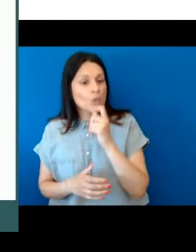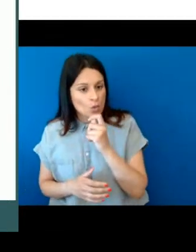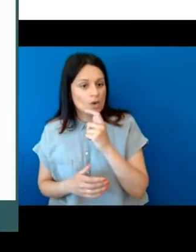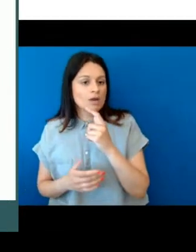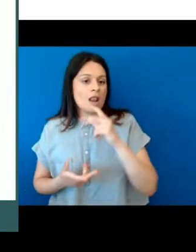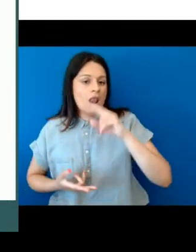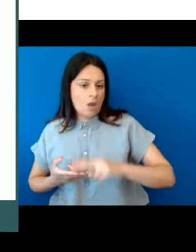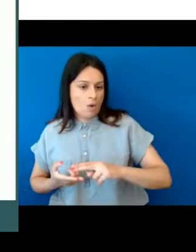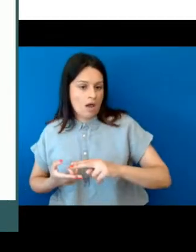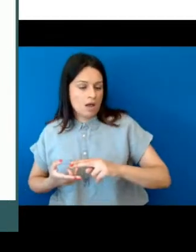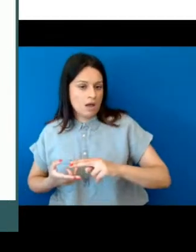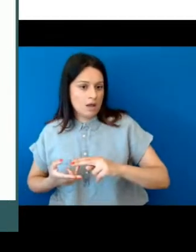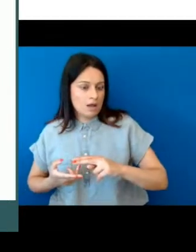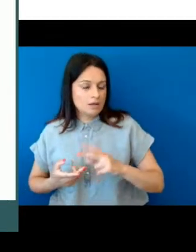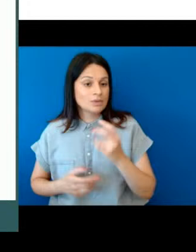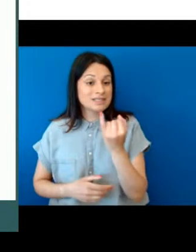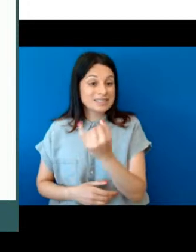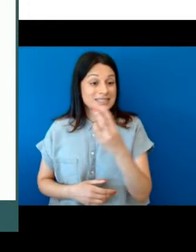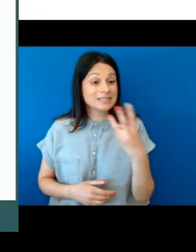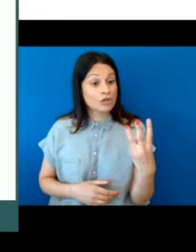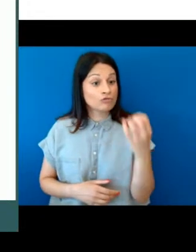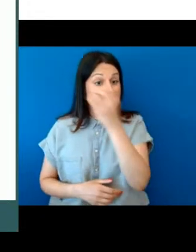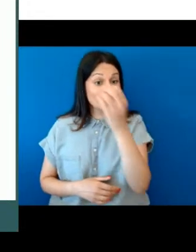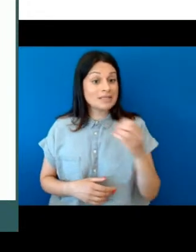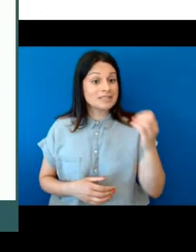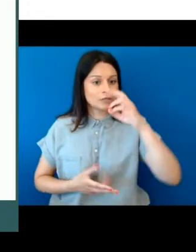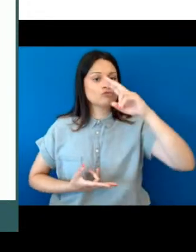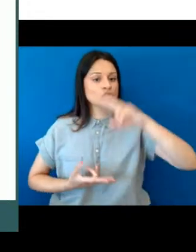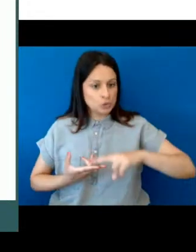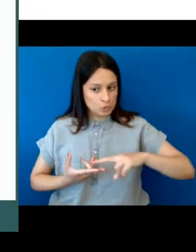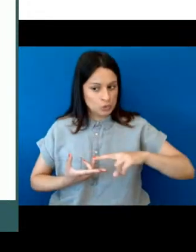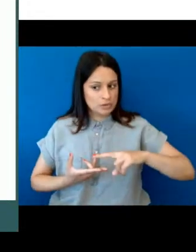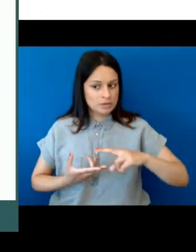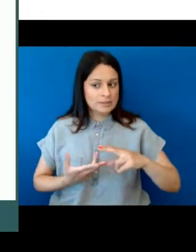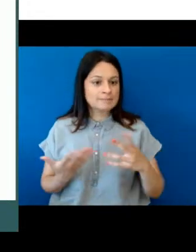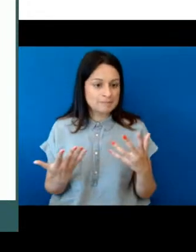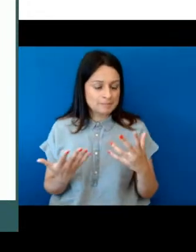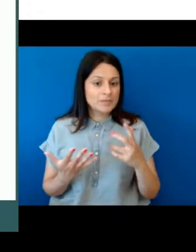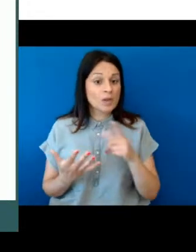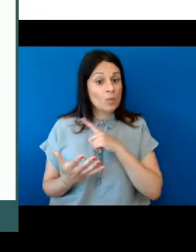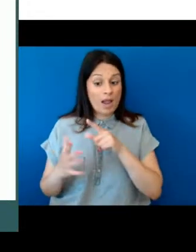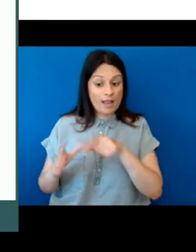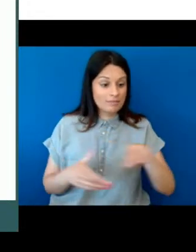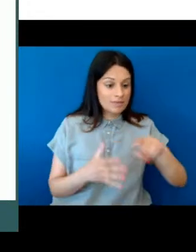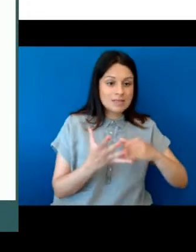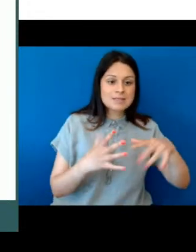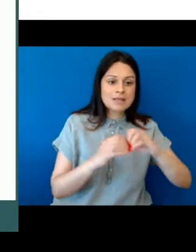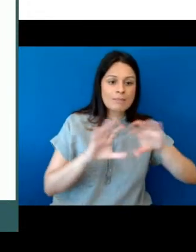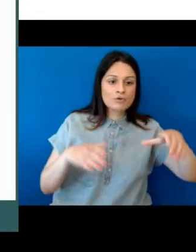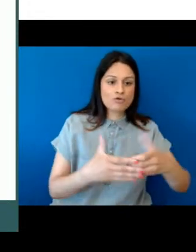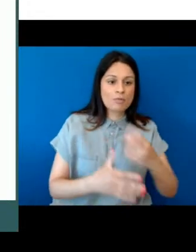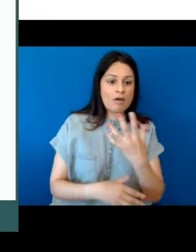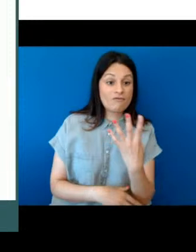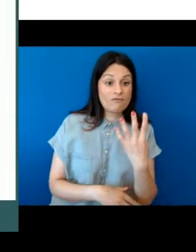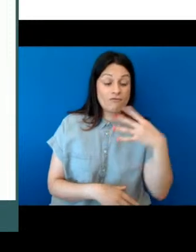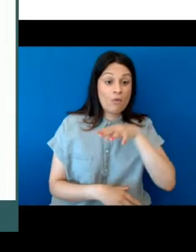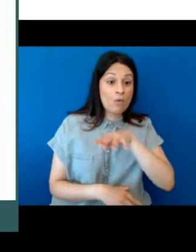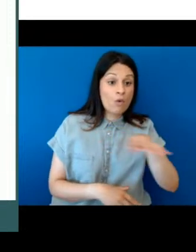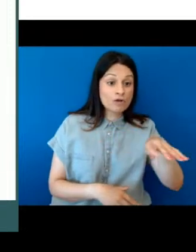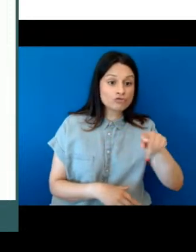they got a 63% reduction in the subgroup who were taking between 400 and 800 micrograms of